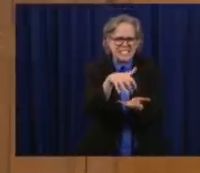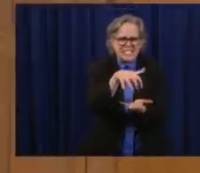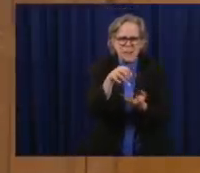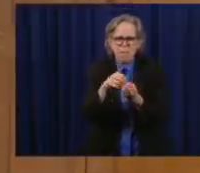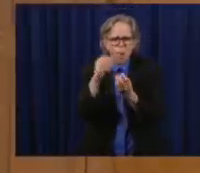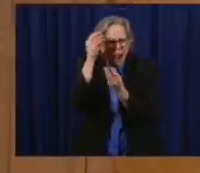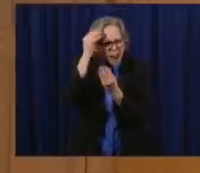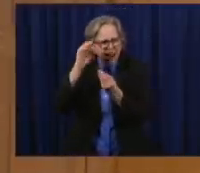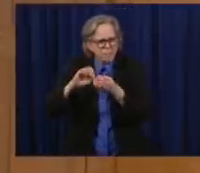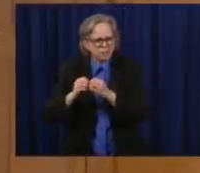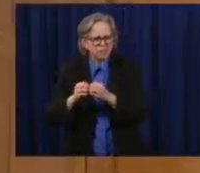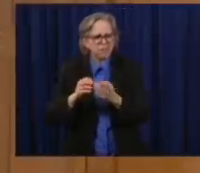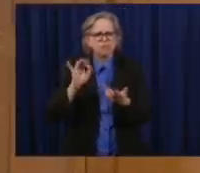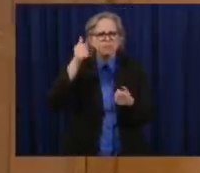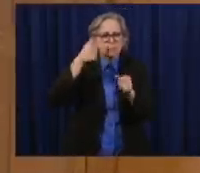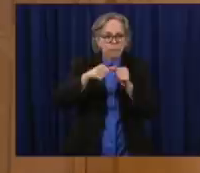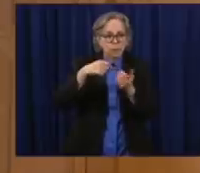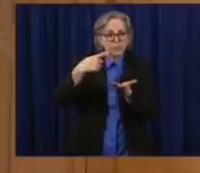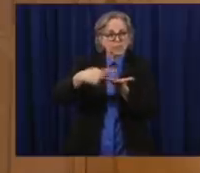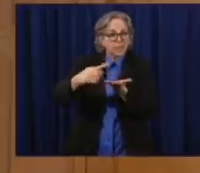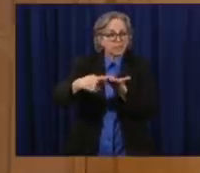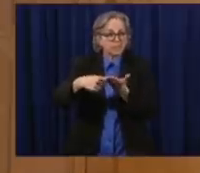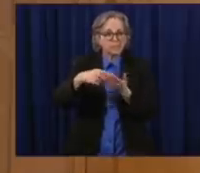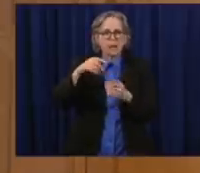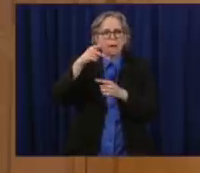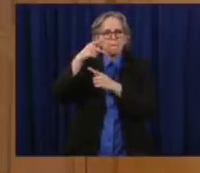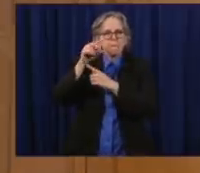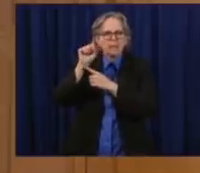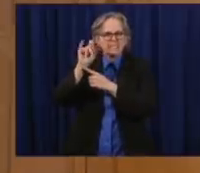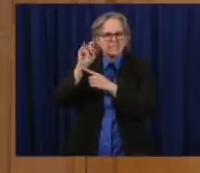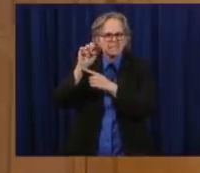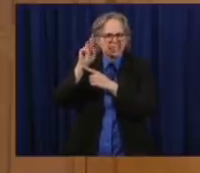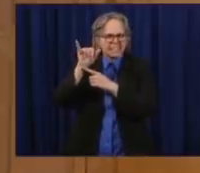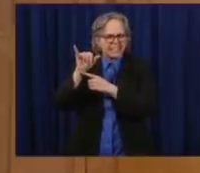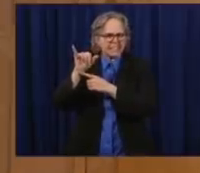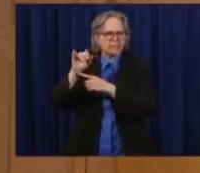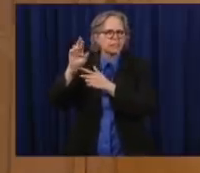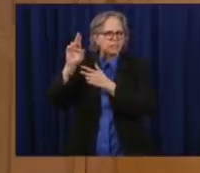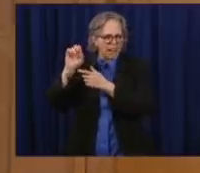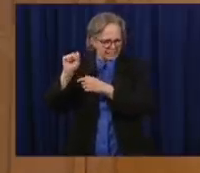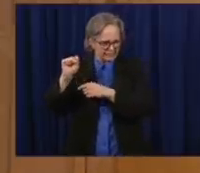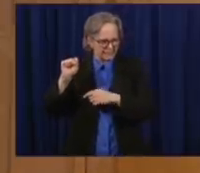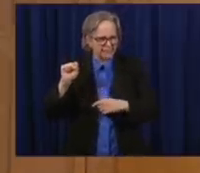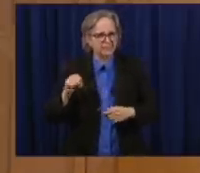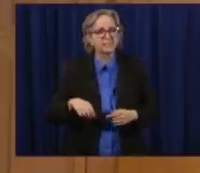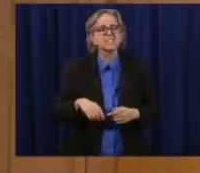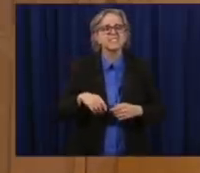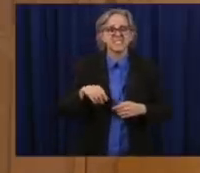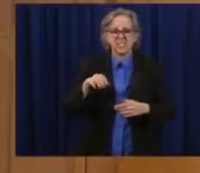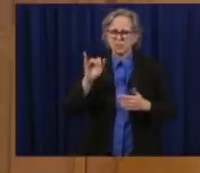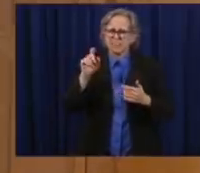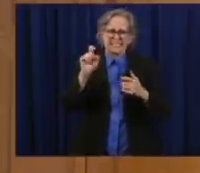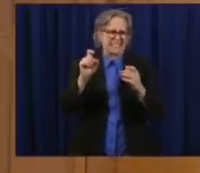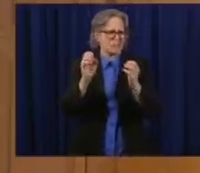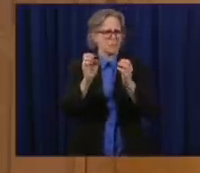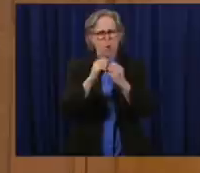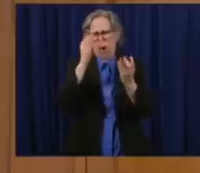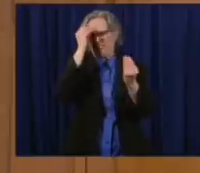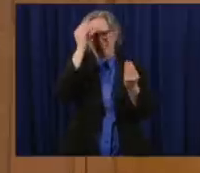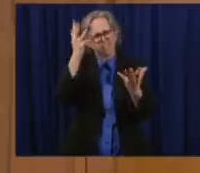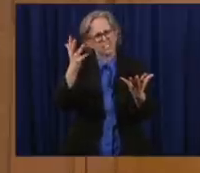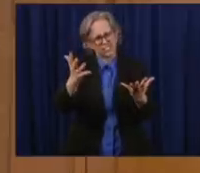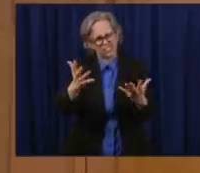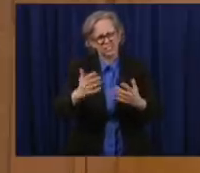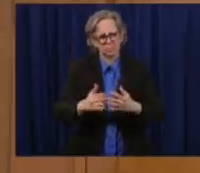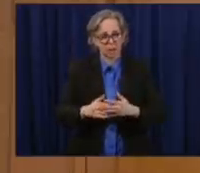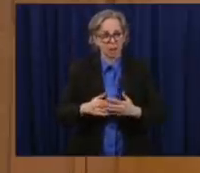that yet. But that's going to be something we really look at. And of course, the more testing you do, the more negatives. Like, we're testing people that